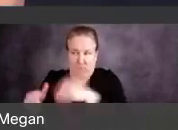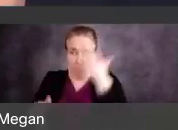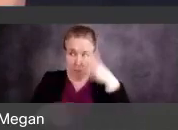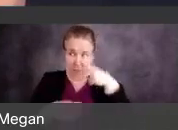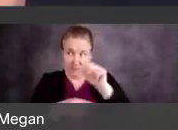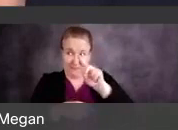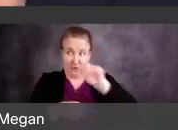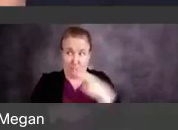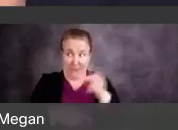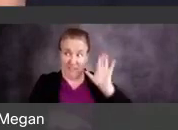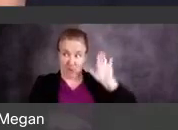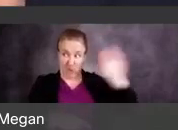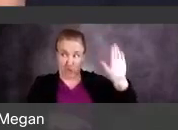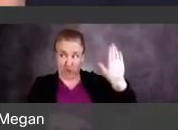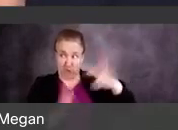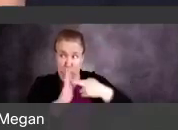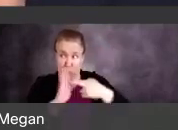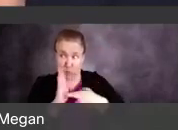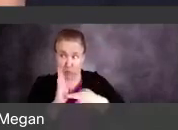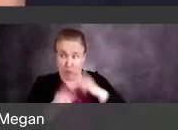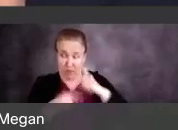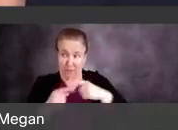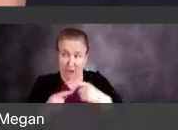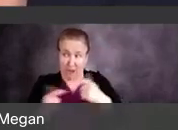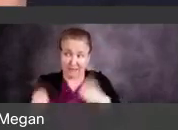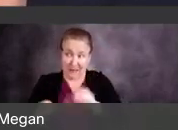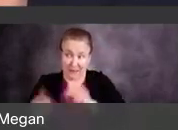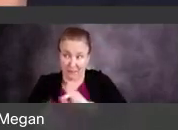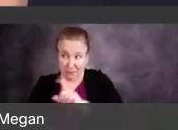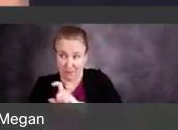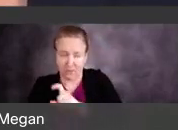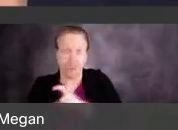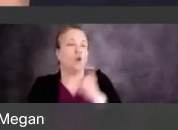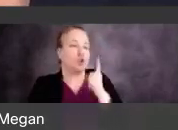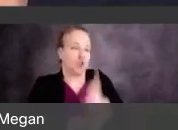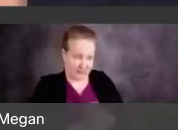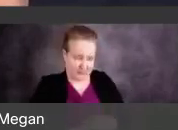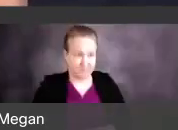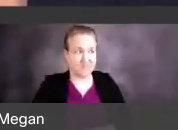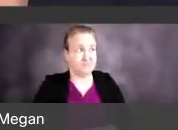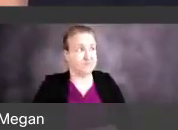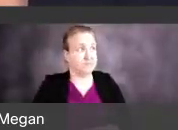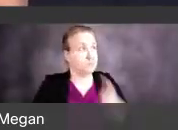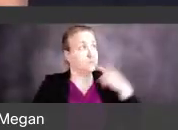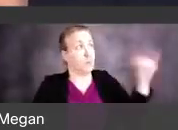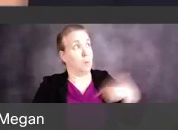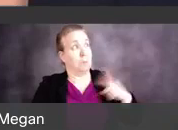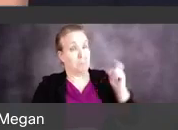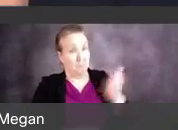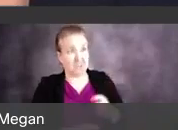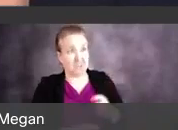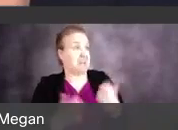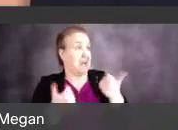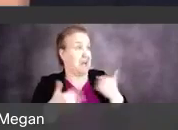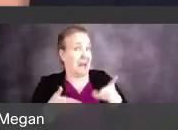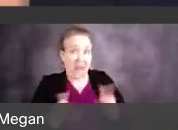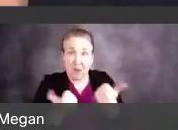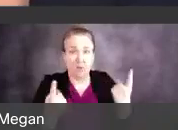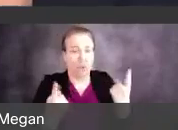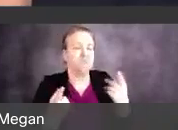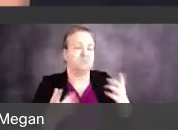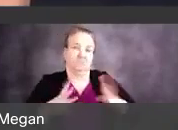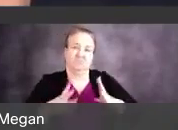DOH rule about turning people away? That's correct. Got it. Thank you.